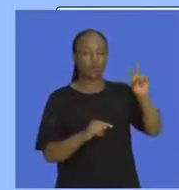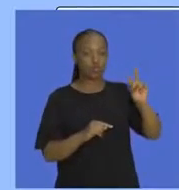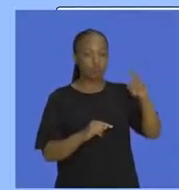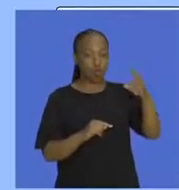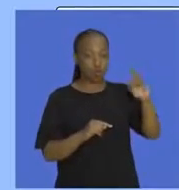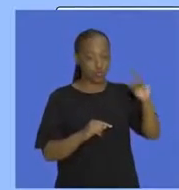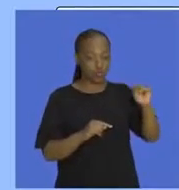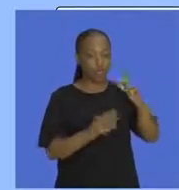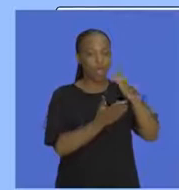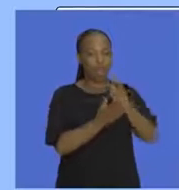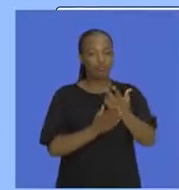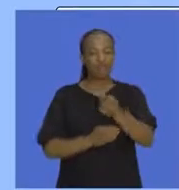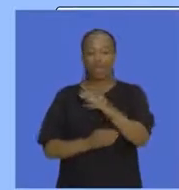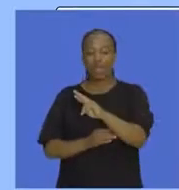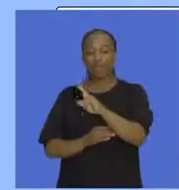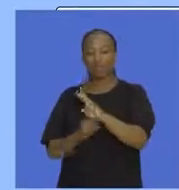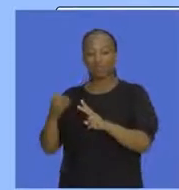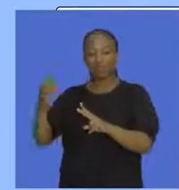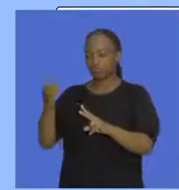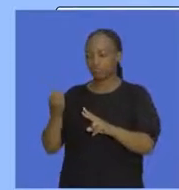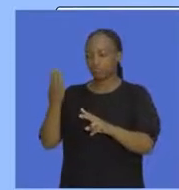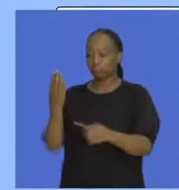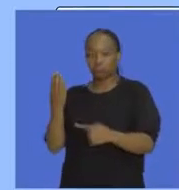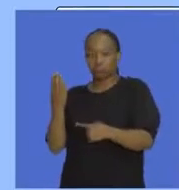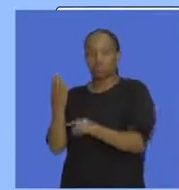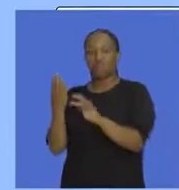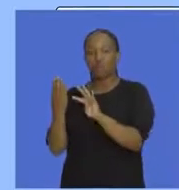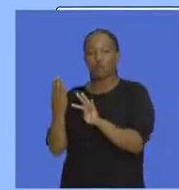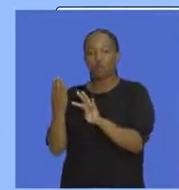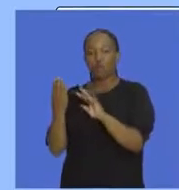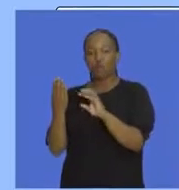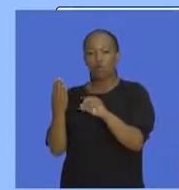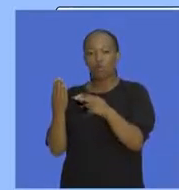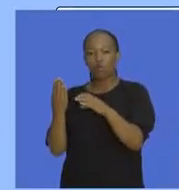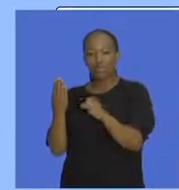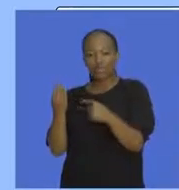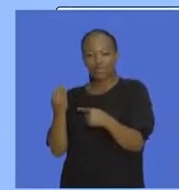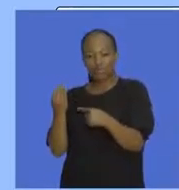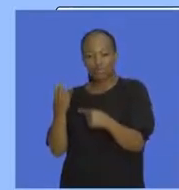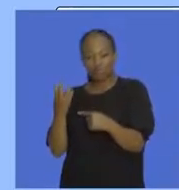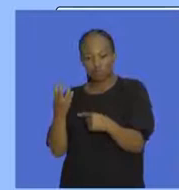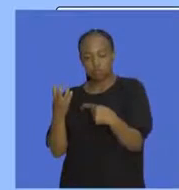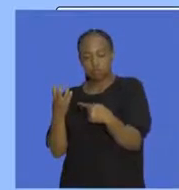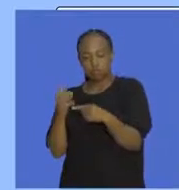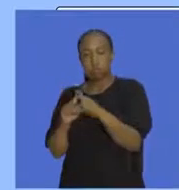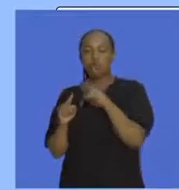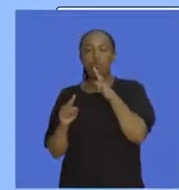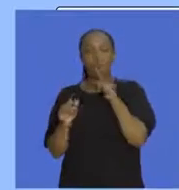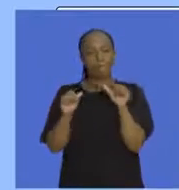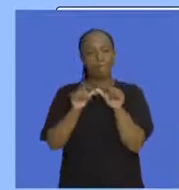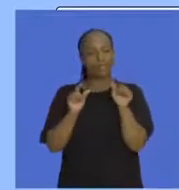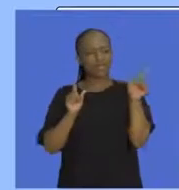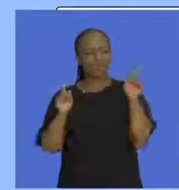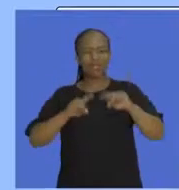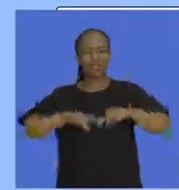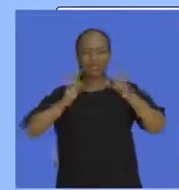is half that of R2, which is 4 ohms, okay? So now we want to measure the potential difference across each